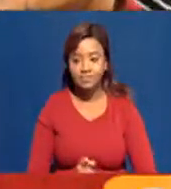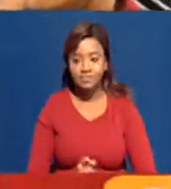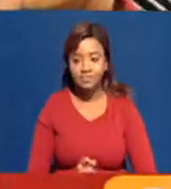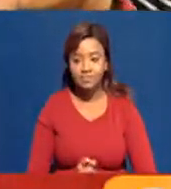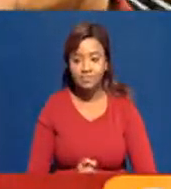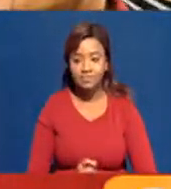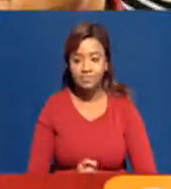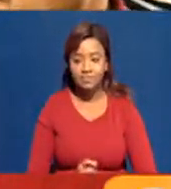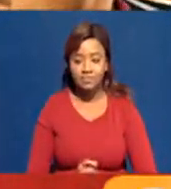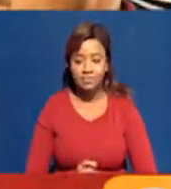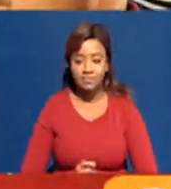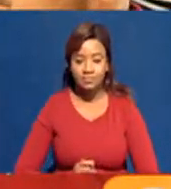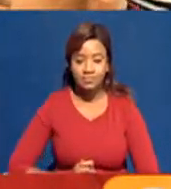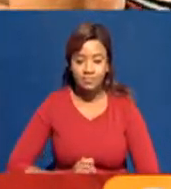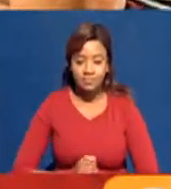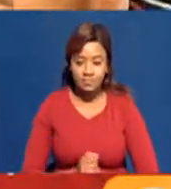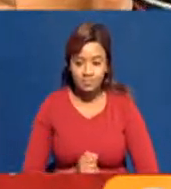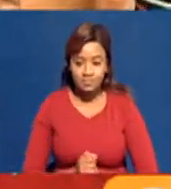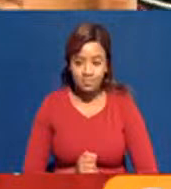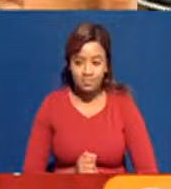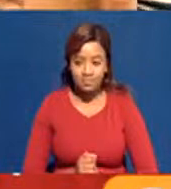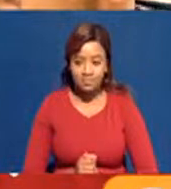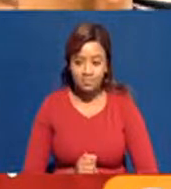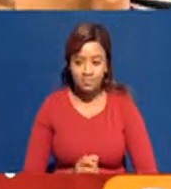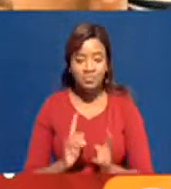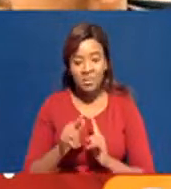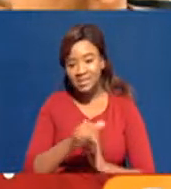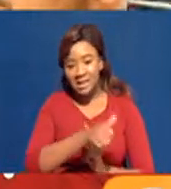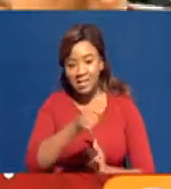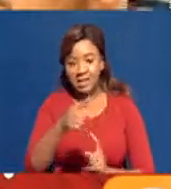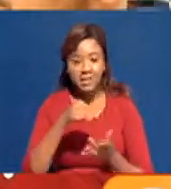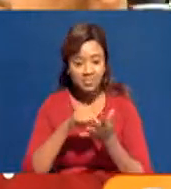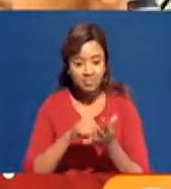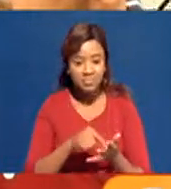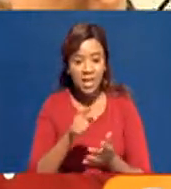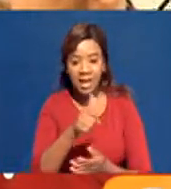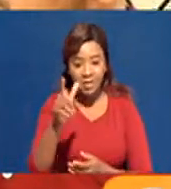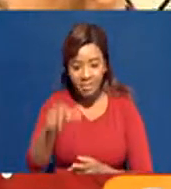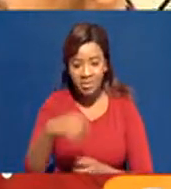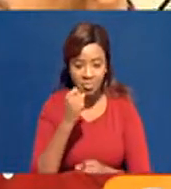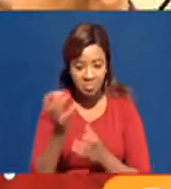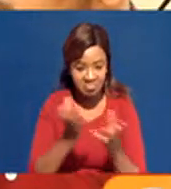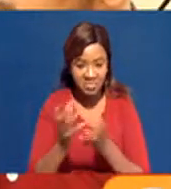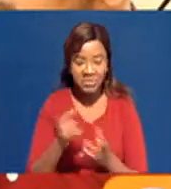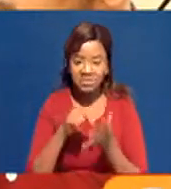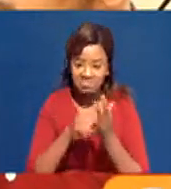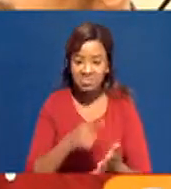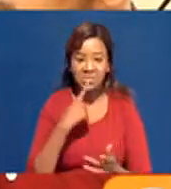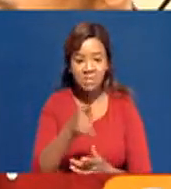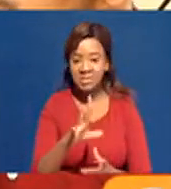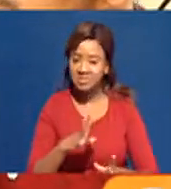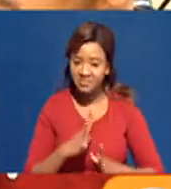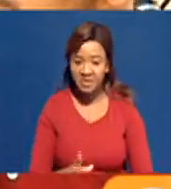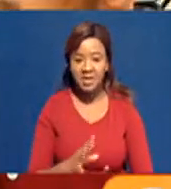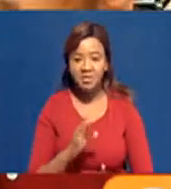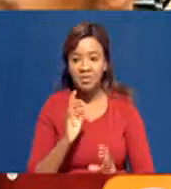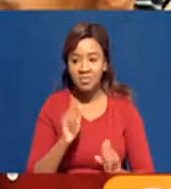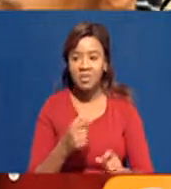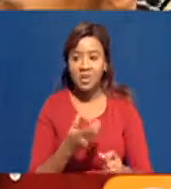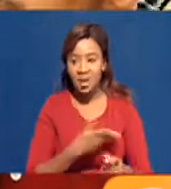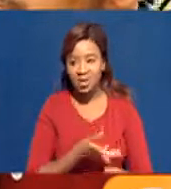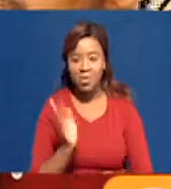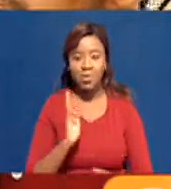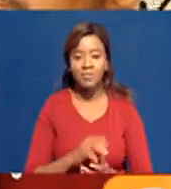is a faulty. But the guys insisted, no, the boat is fine, we can go. He wanted me not to go, get out of the boat as